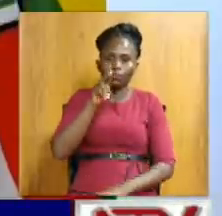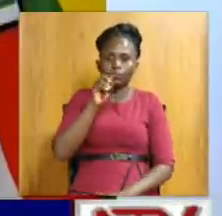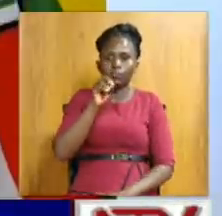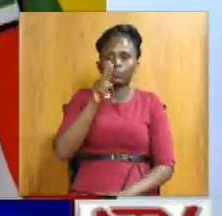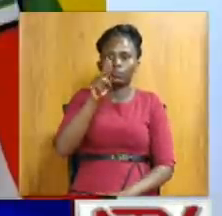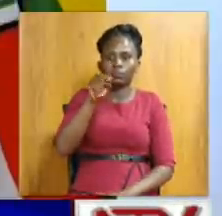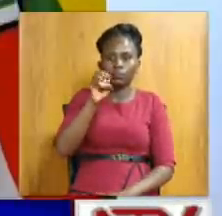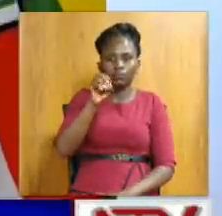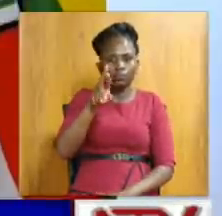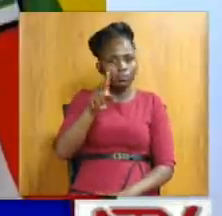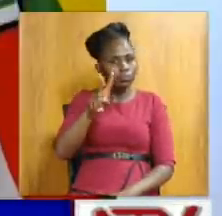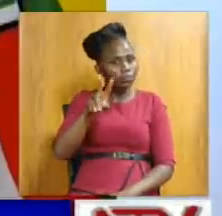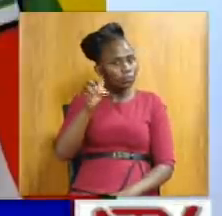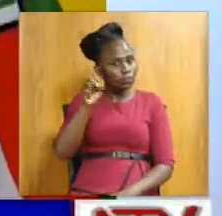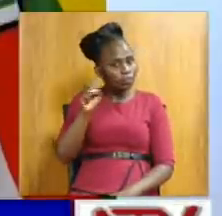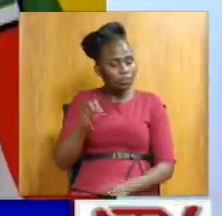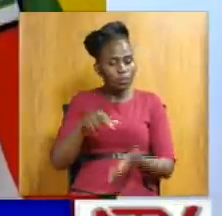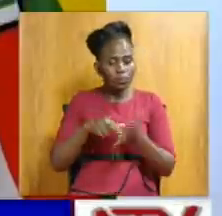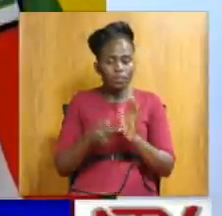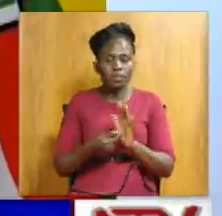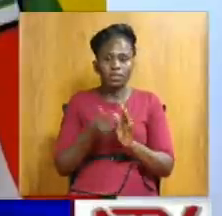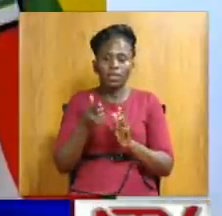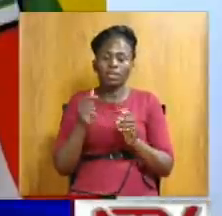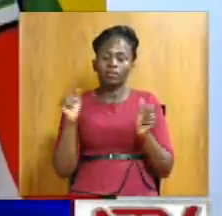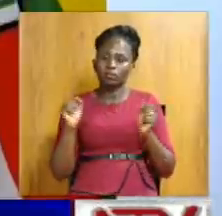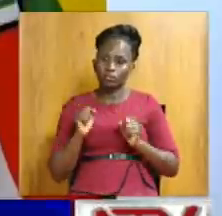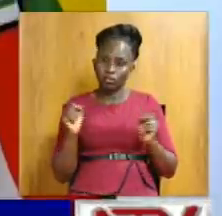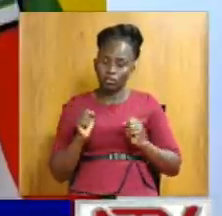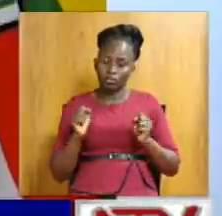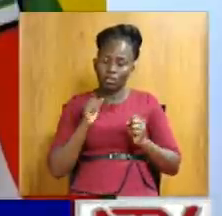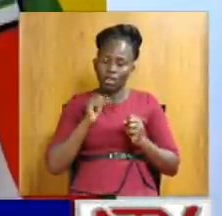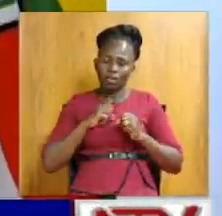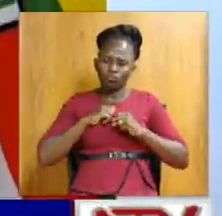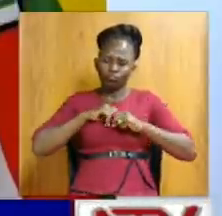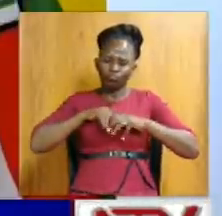So the virus may go, but